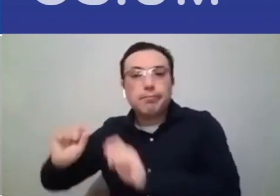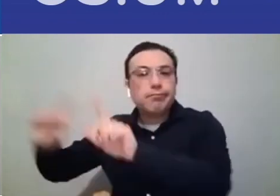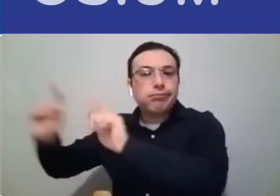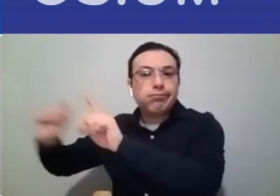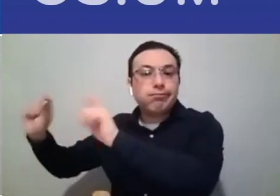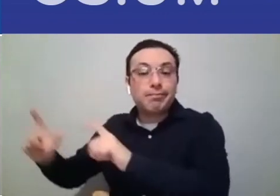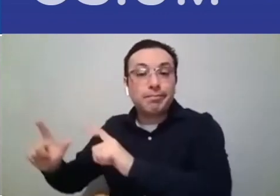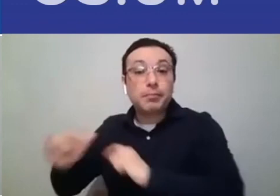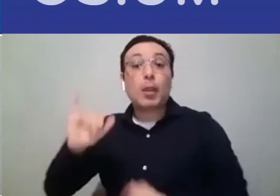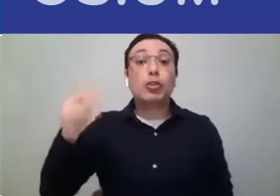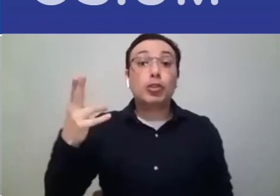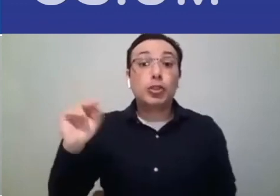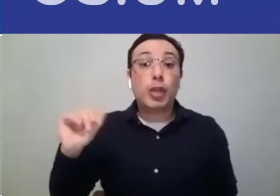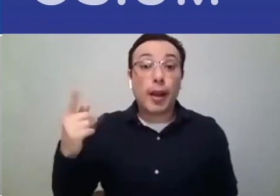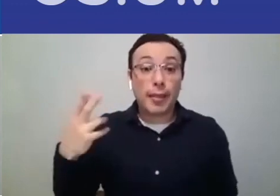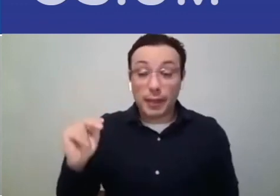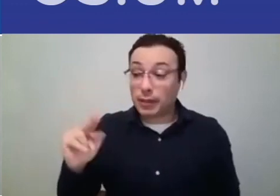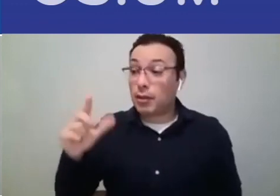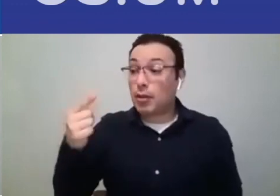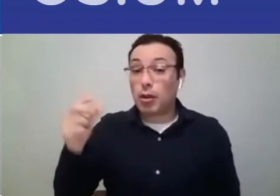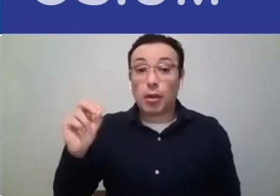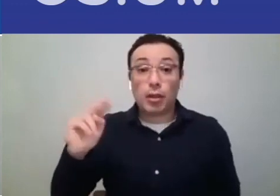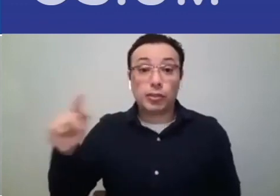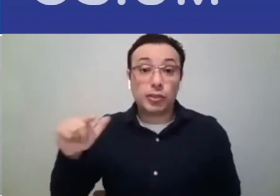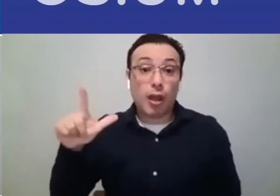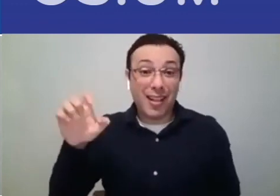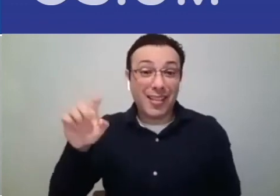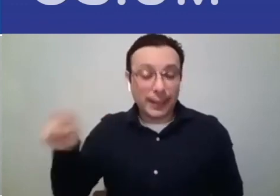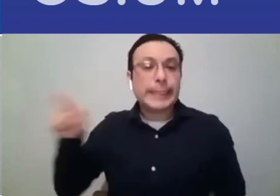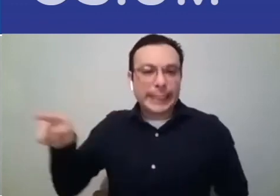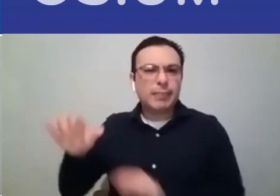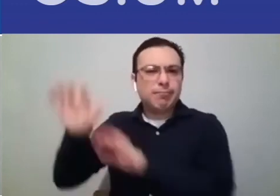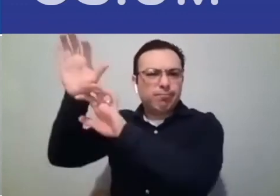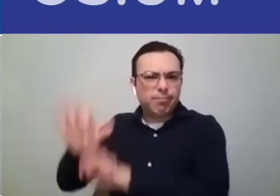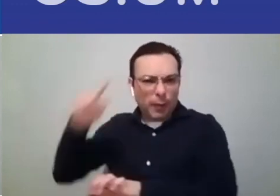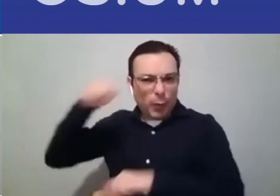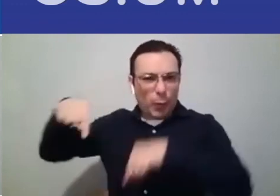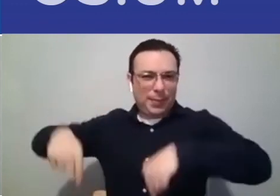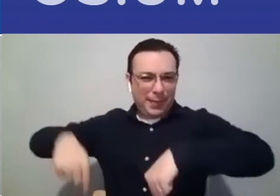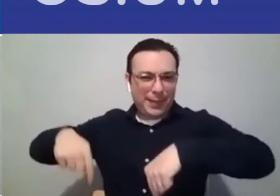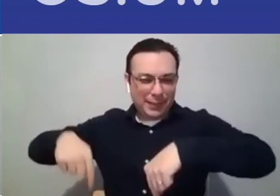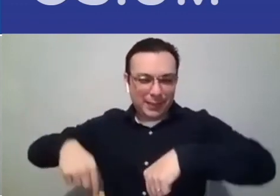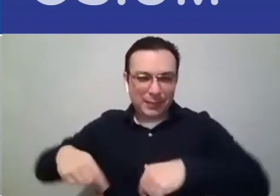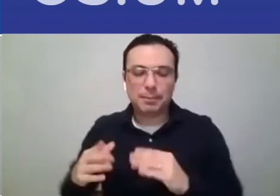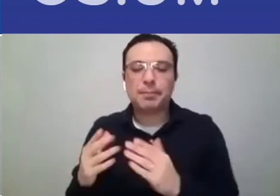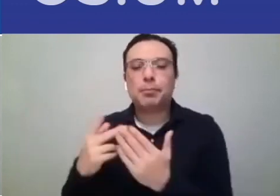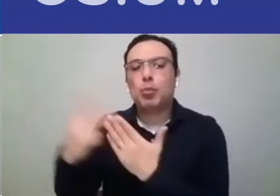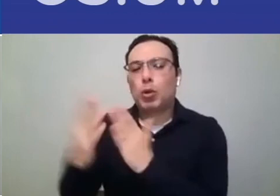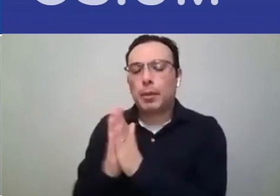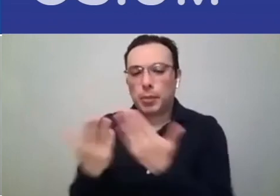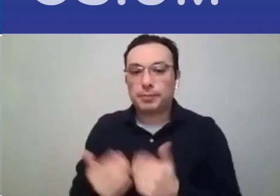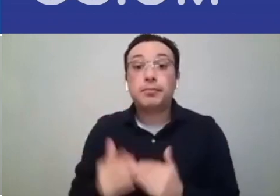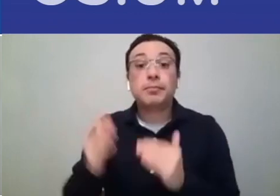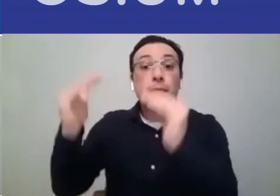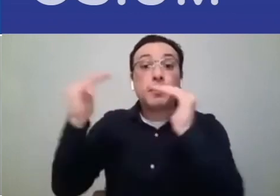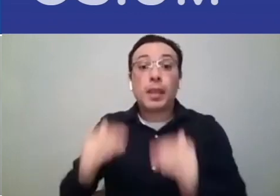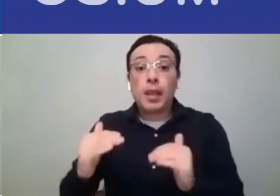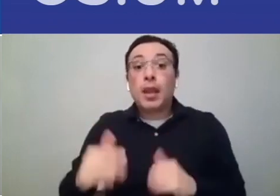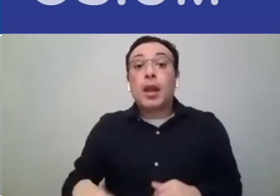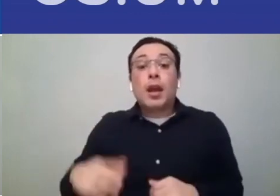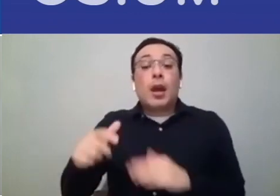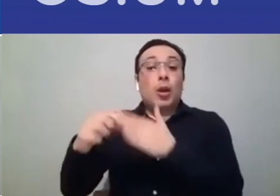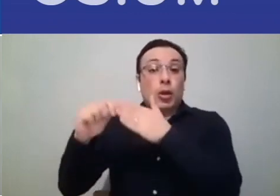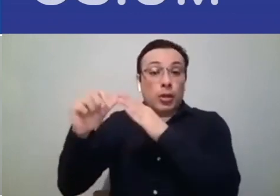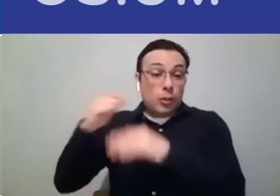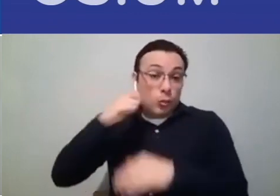community board. You can message other attendees and engage with the symposium thematic guides in the digital program book.